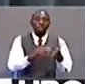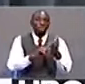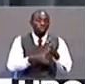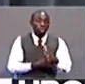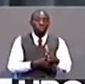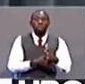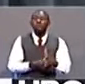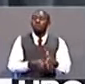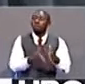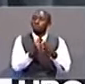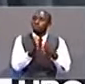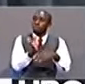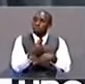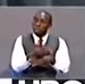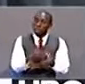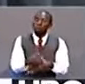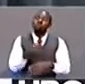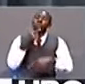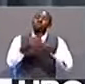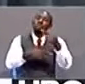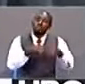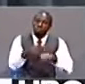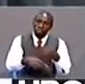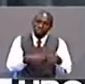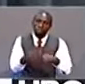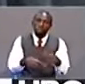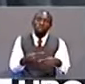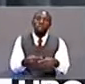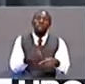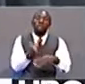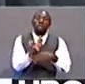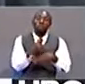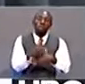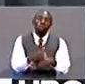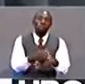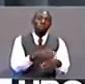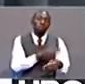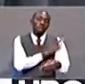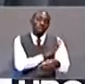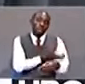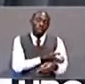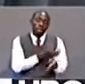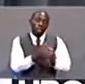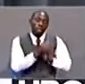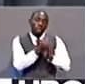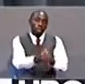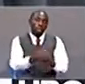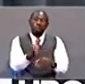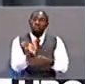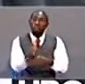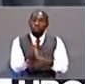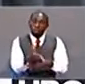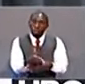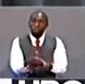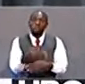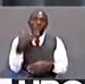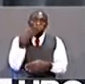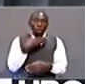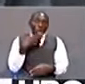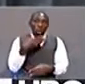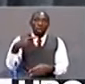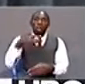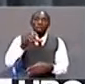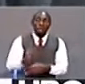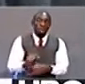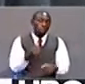Minister, the Minister could go ahead, Minister of Energy, as the lead Minister in Oil and Gas, working with the Minister